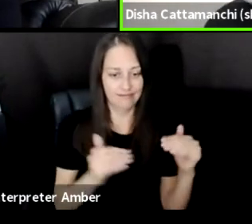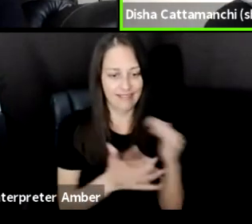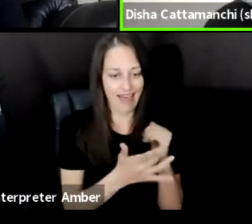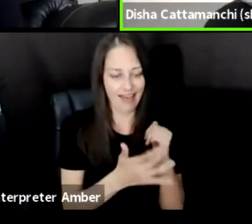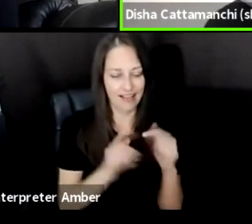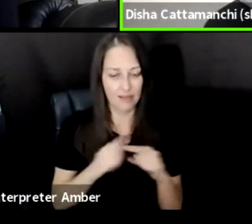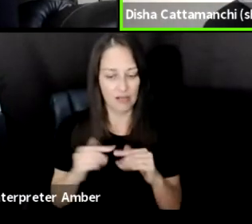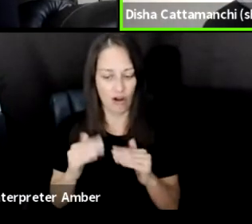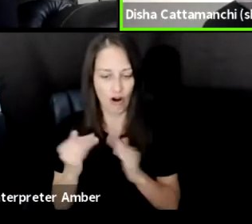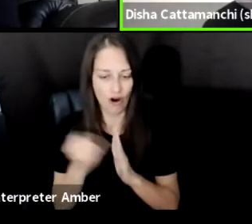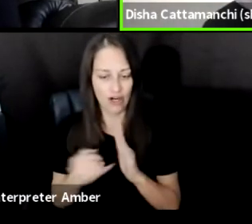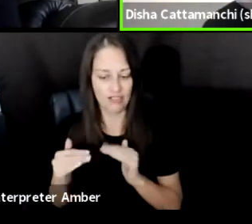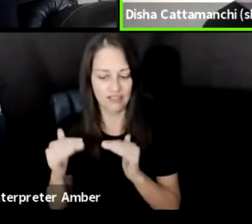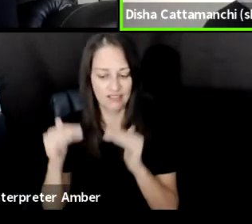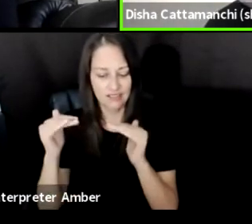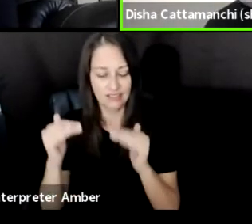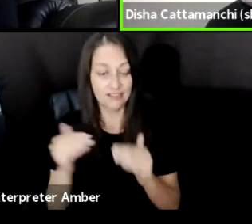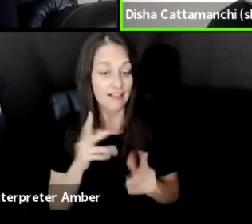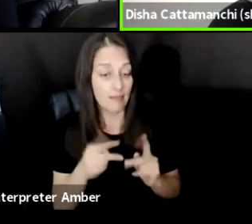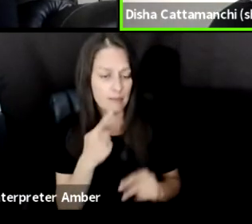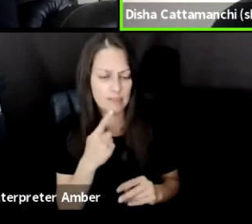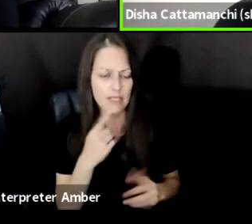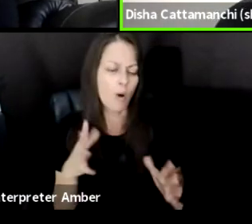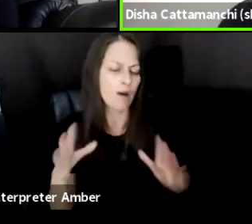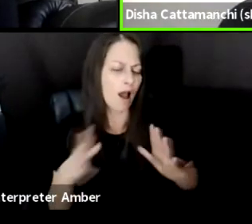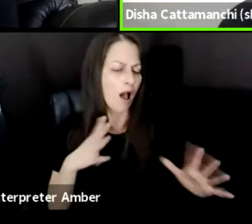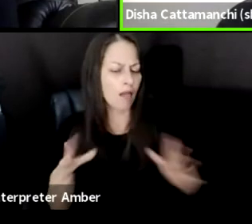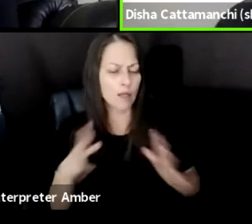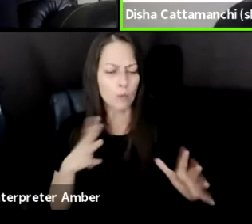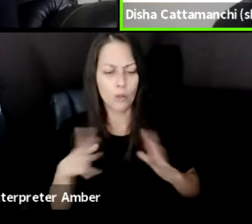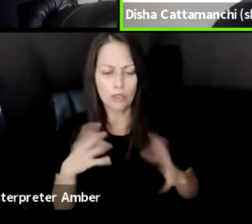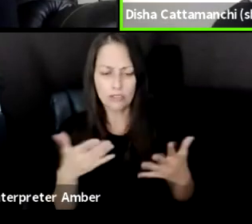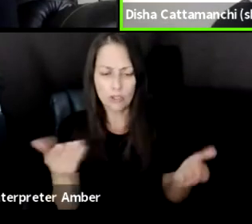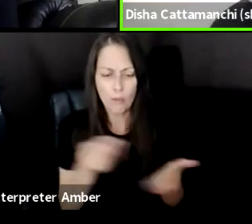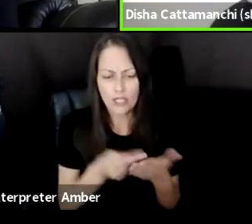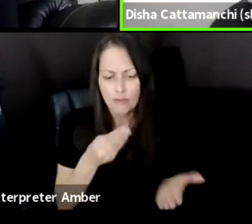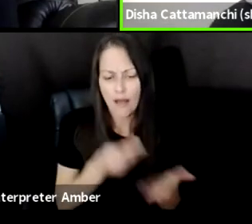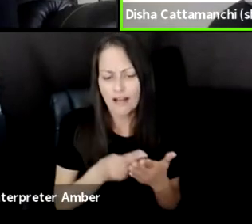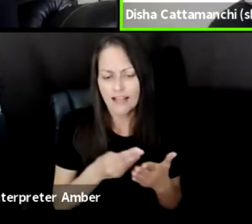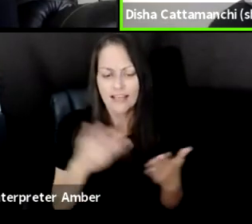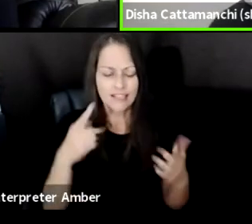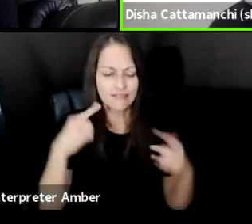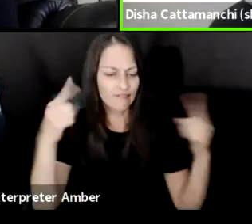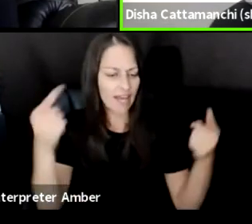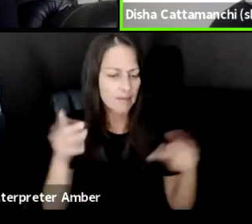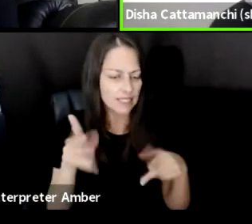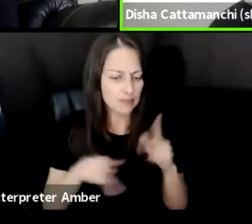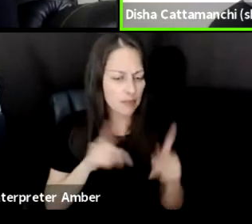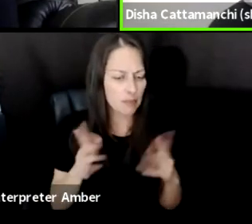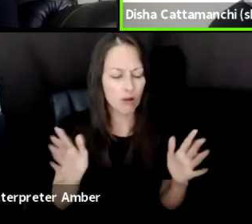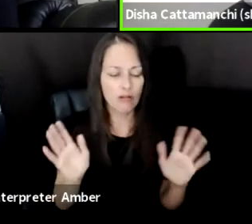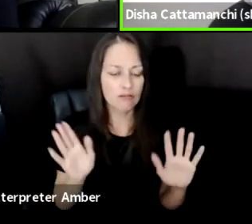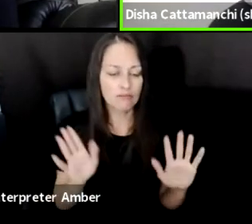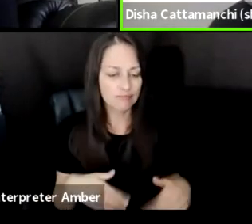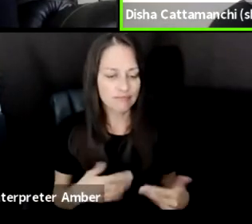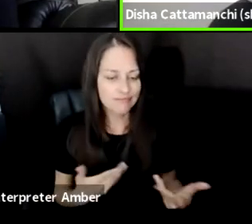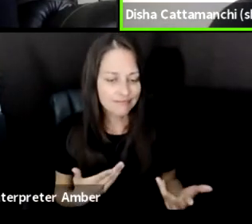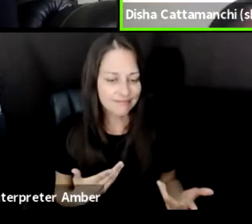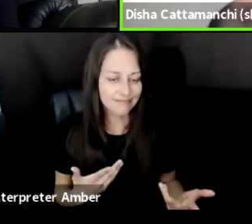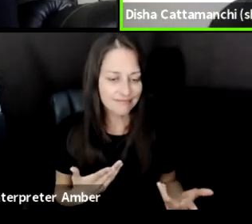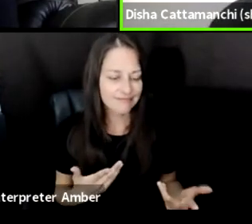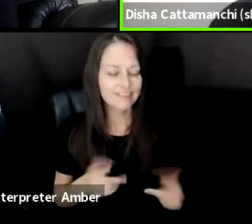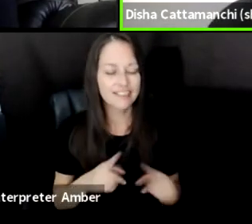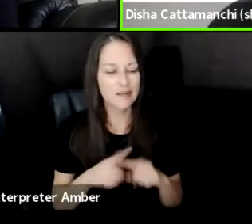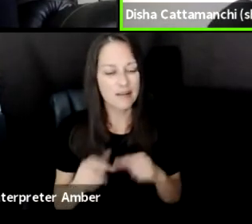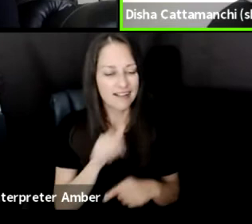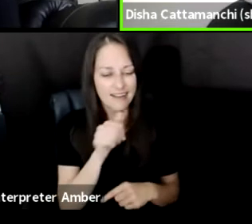Hollywood, look at that. There's so much money there. There's so many people, they're stars and celebrities and whatever. But I don't think that's entirely true, because what